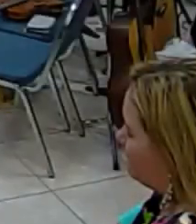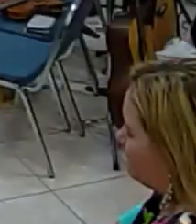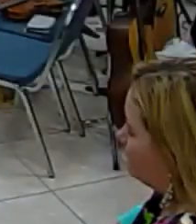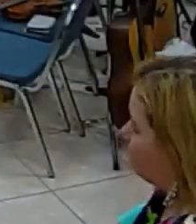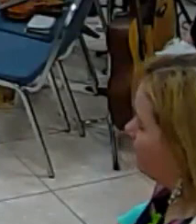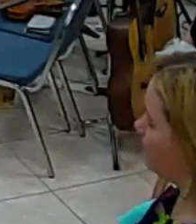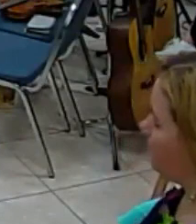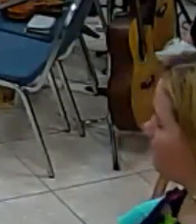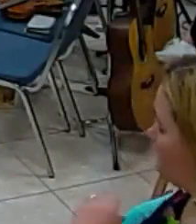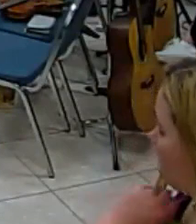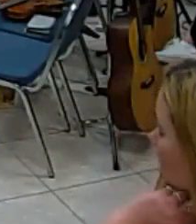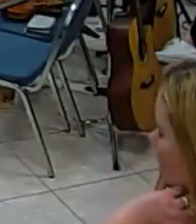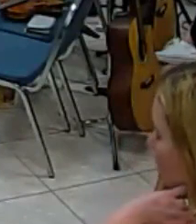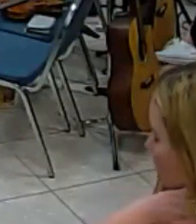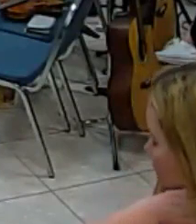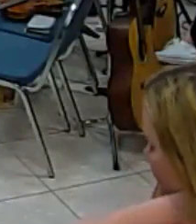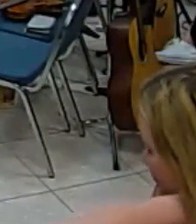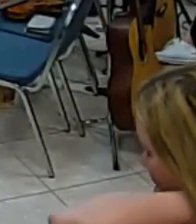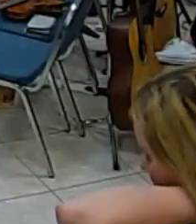hear your voice,